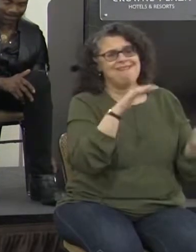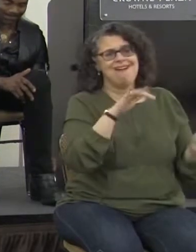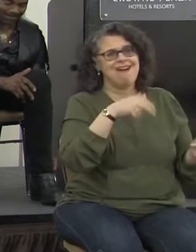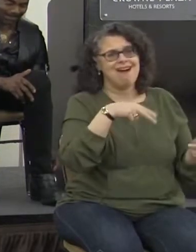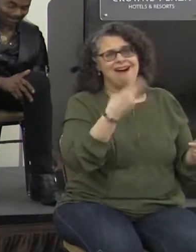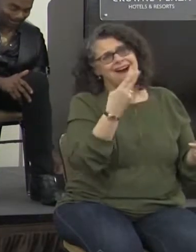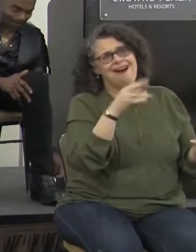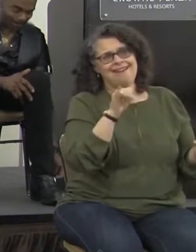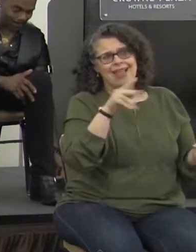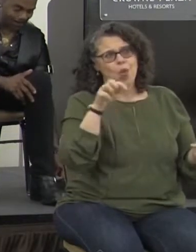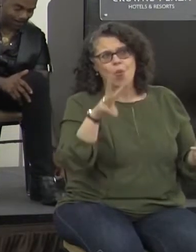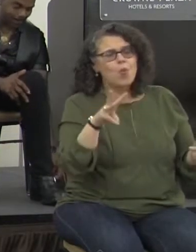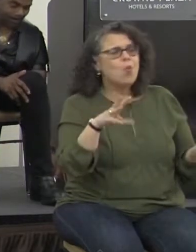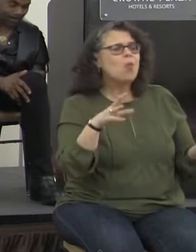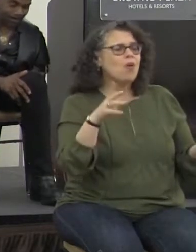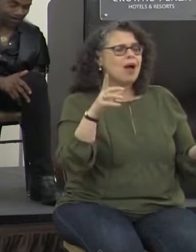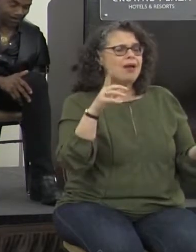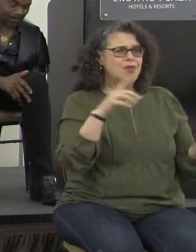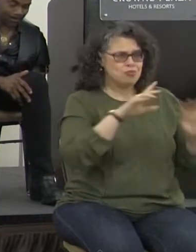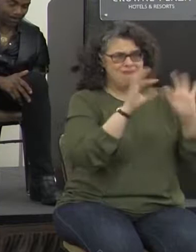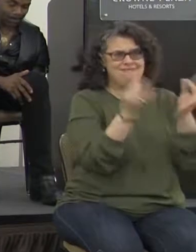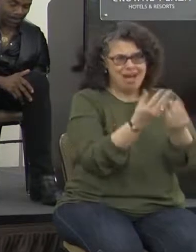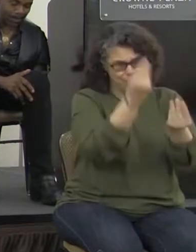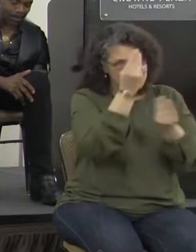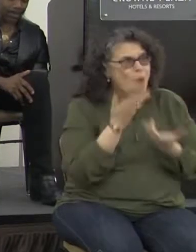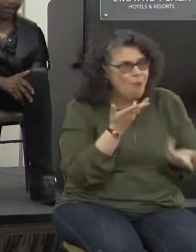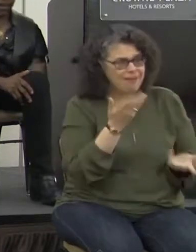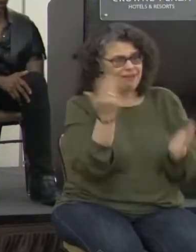what I was always told by my relatives.